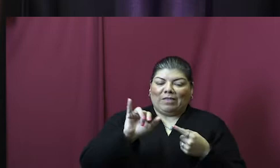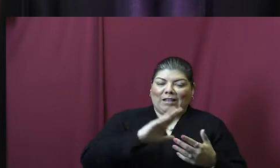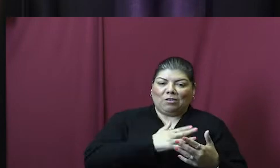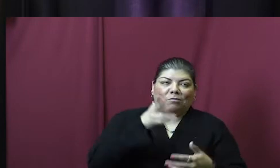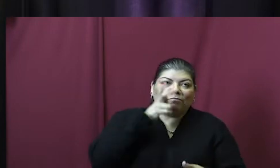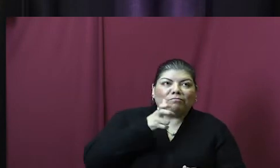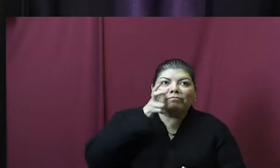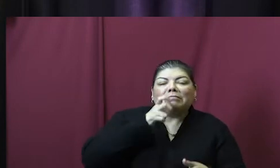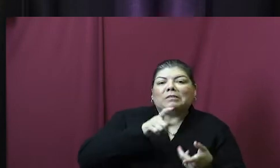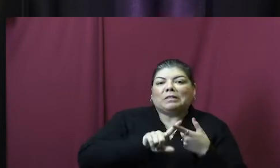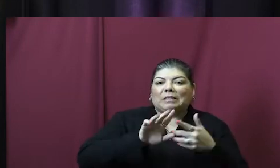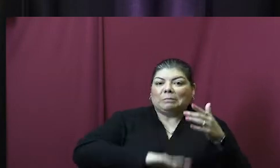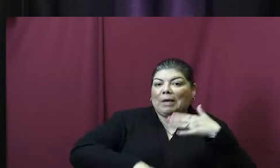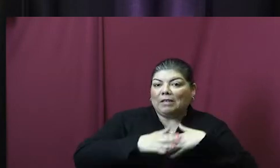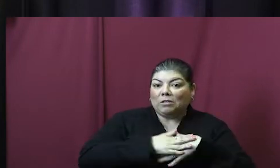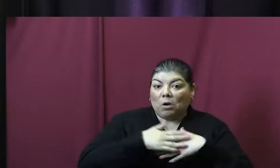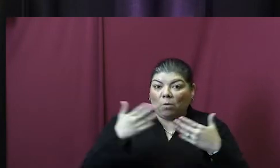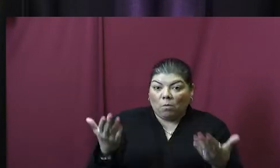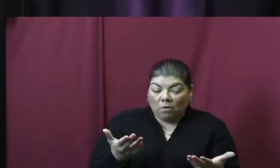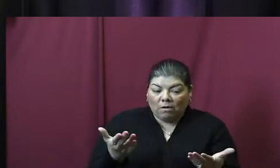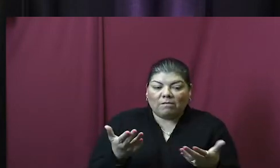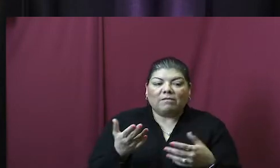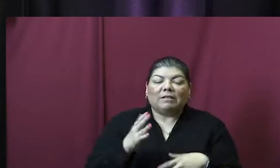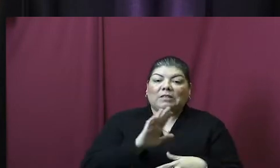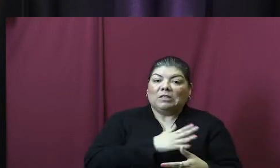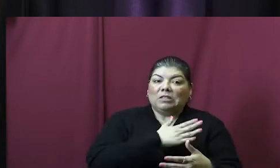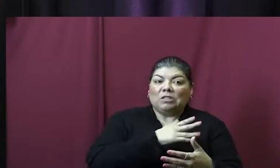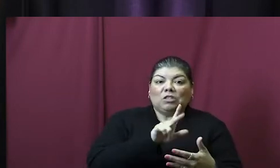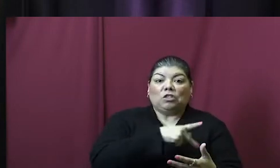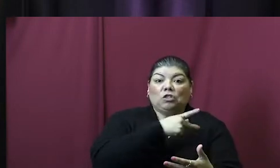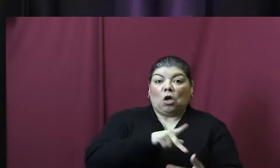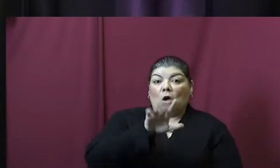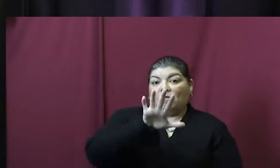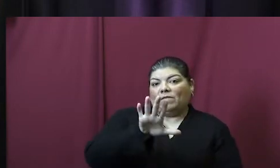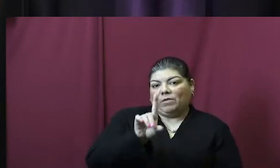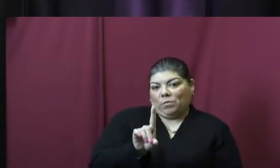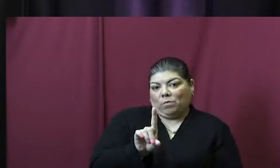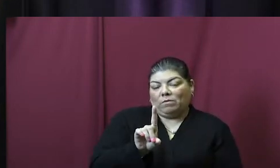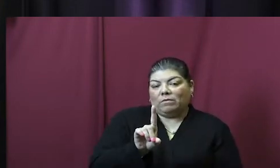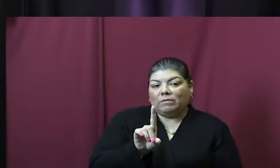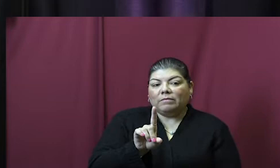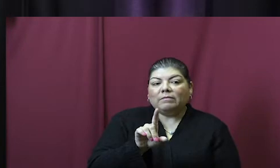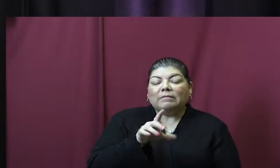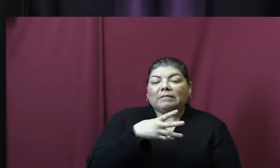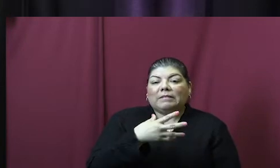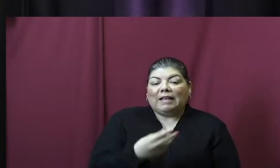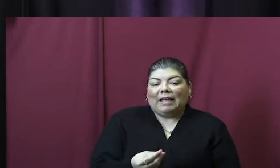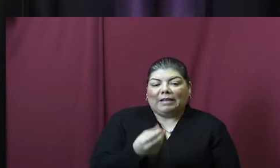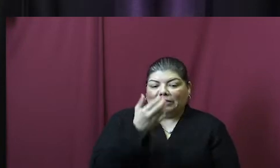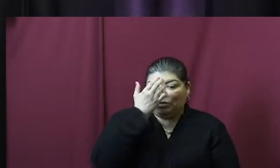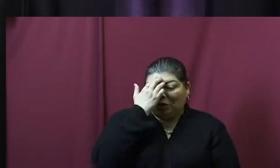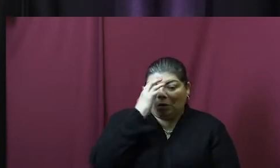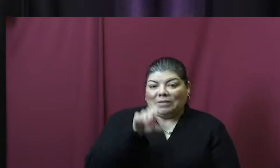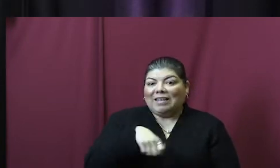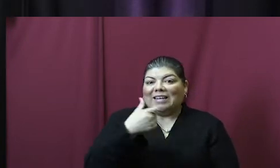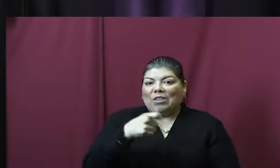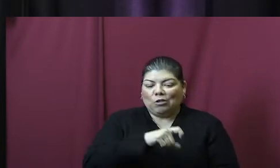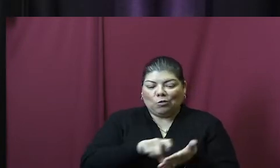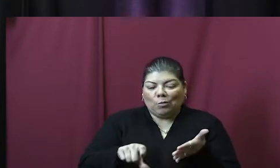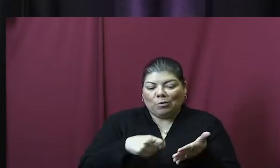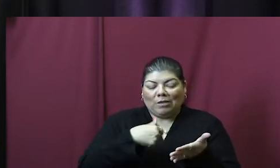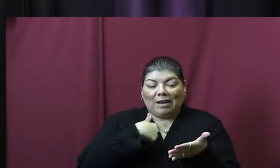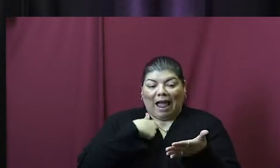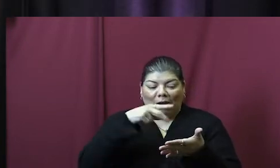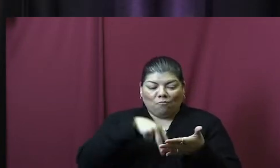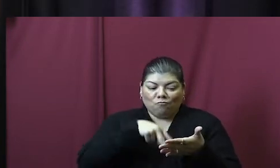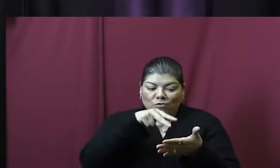back to. It's based on Psalm 51. And, you know, is another